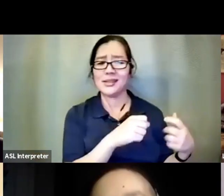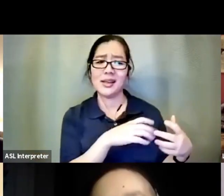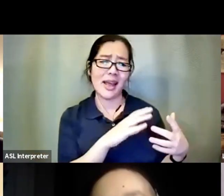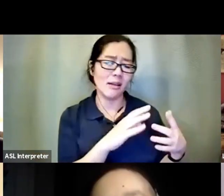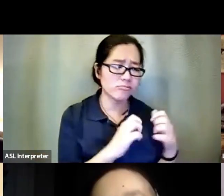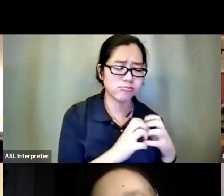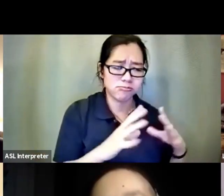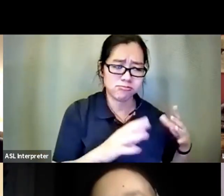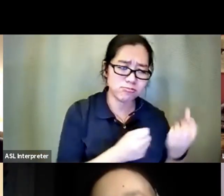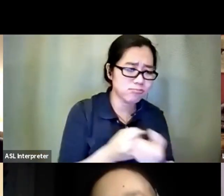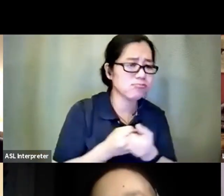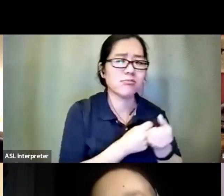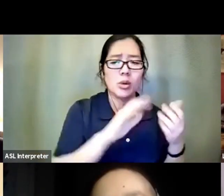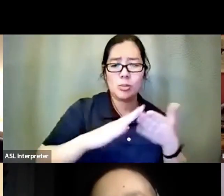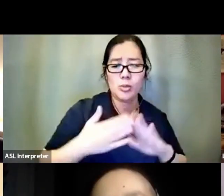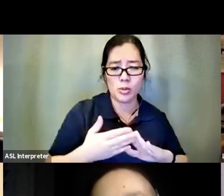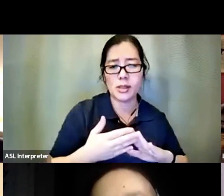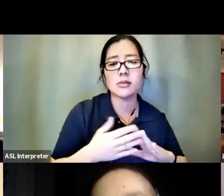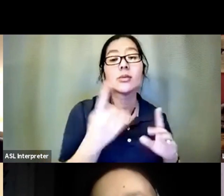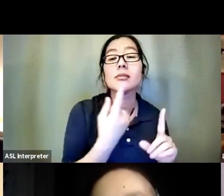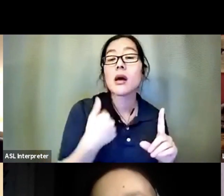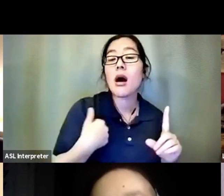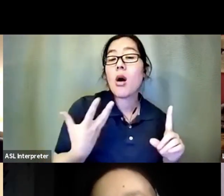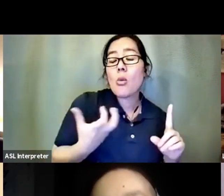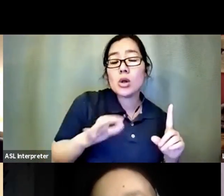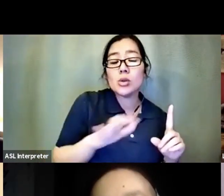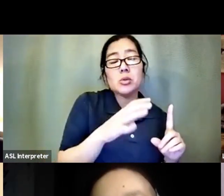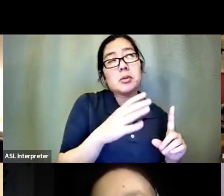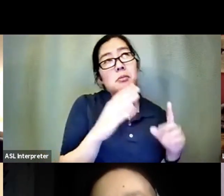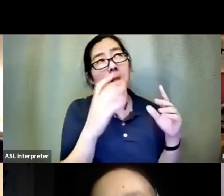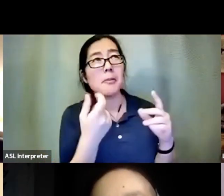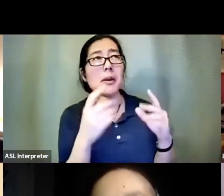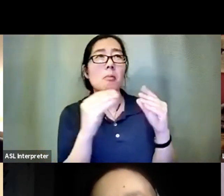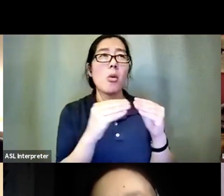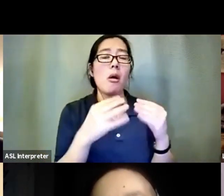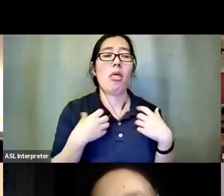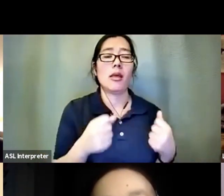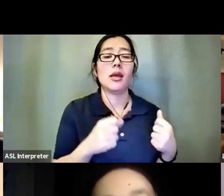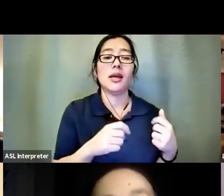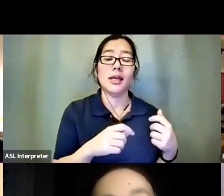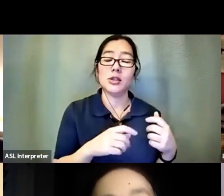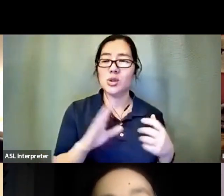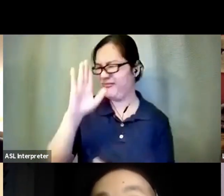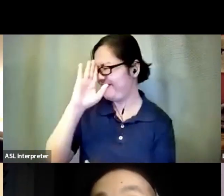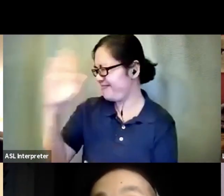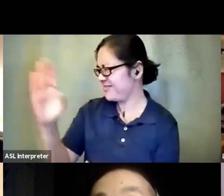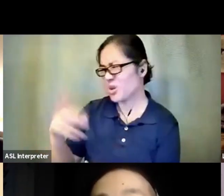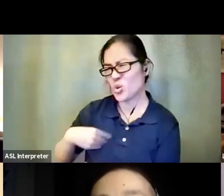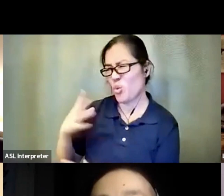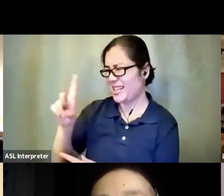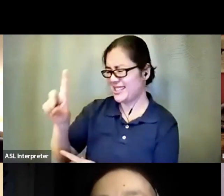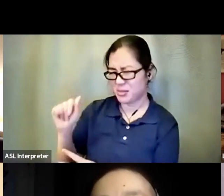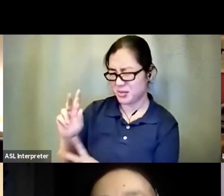of, what I want to do that's more constructive maybe is to speak to those white disabled people and be like, do you really care about